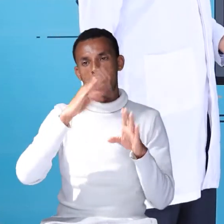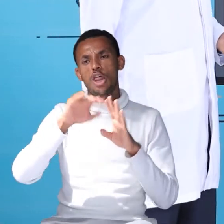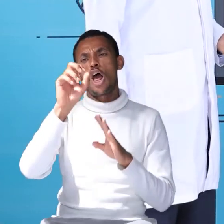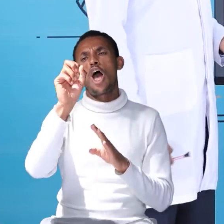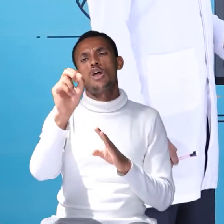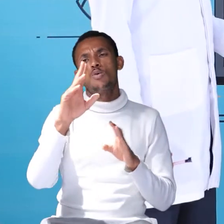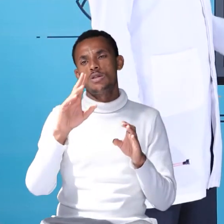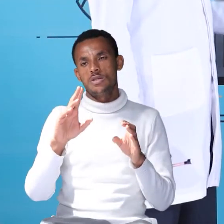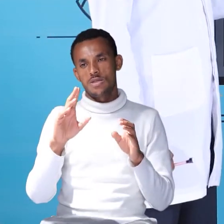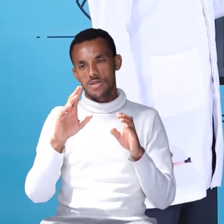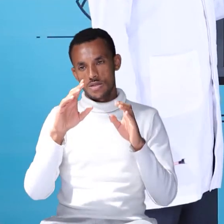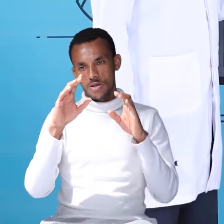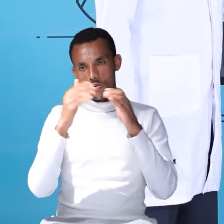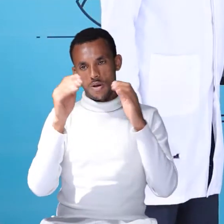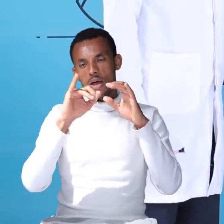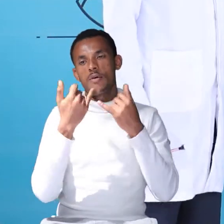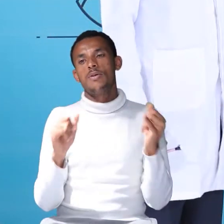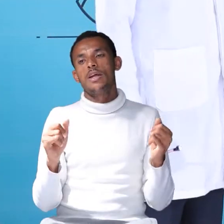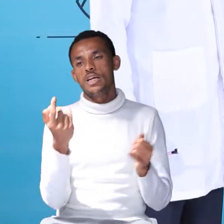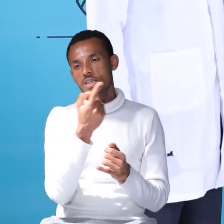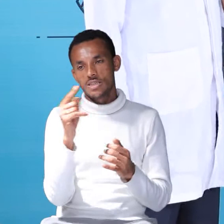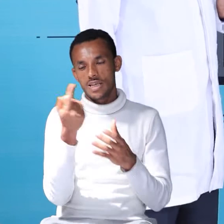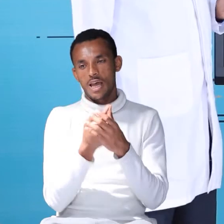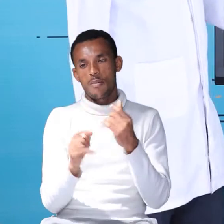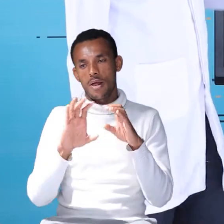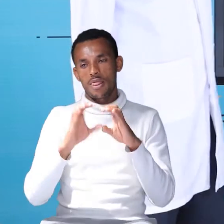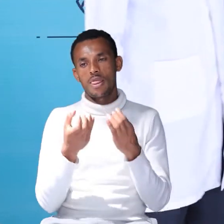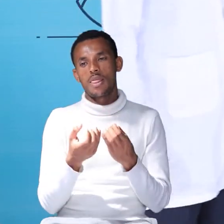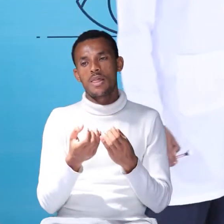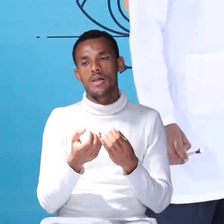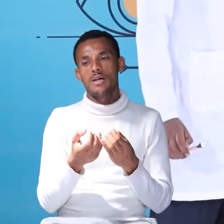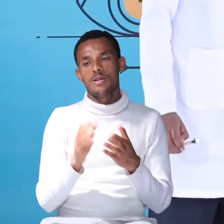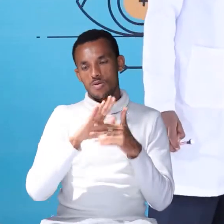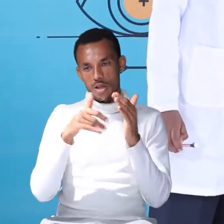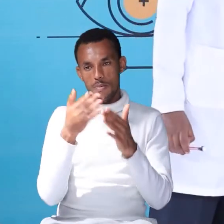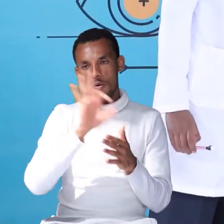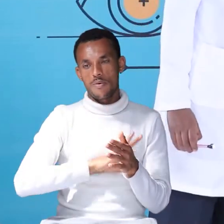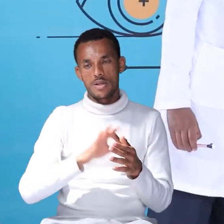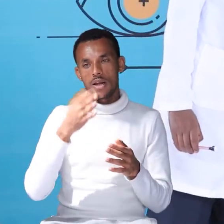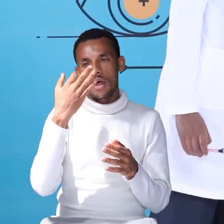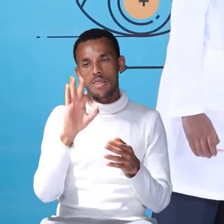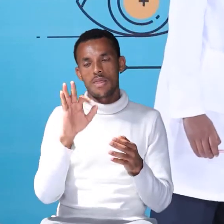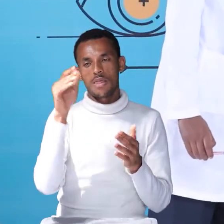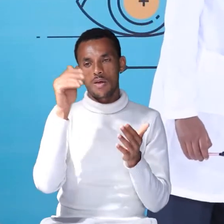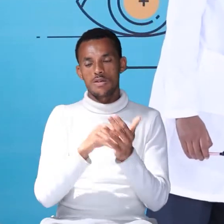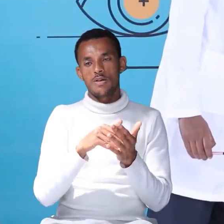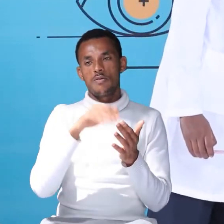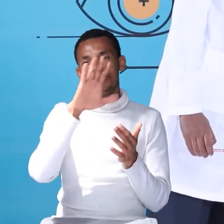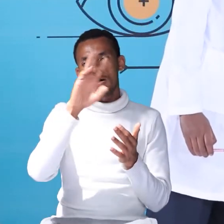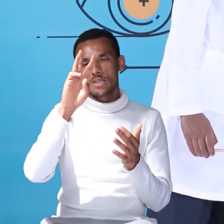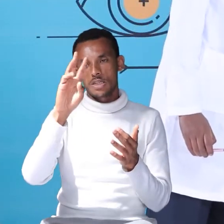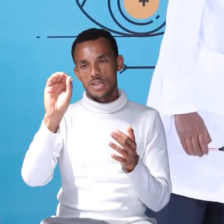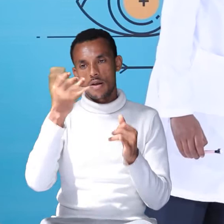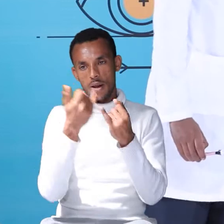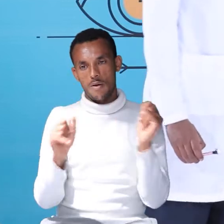equal parts. So each single part, how much is that? Since the total profit is 19,560, that